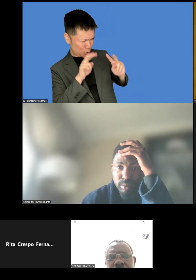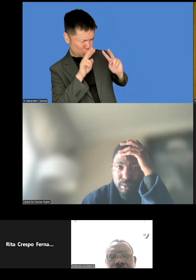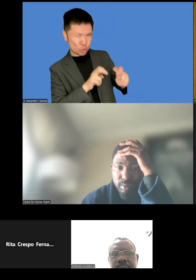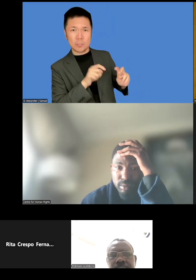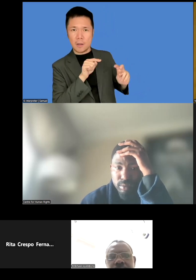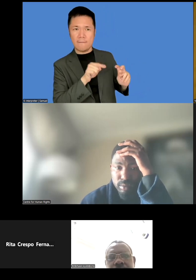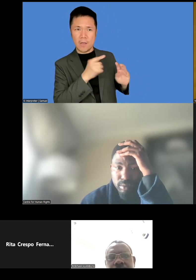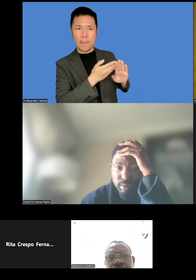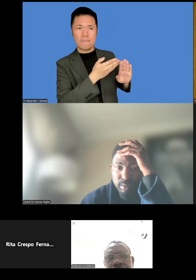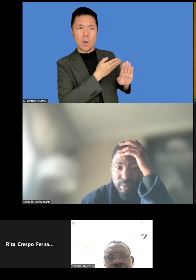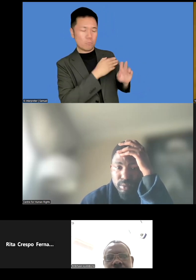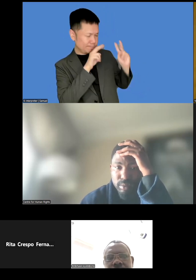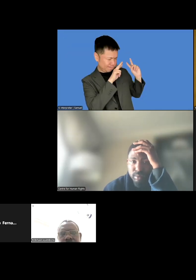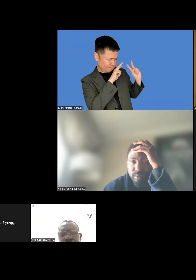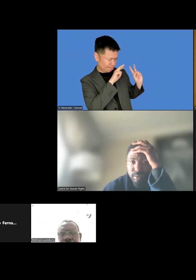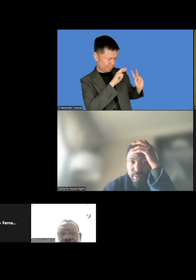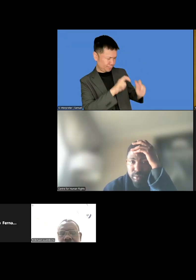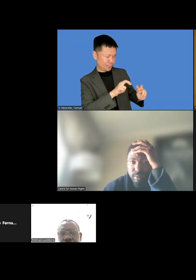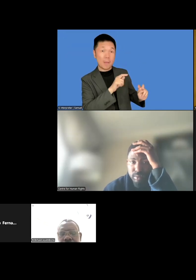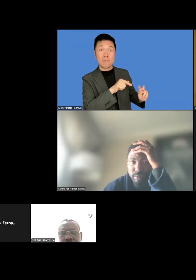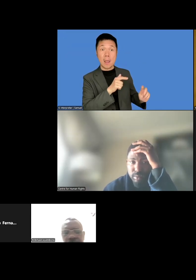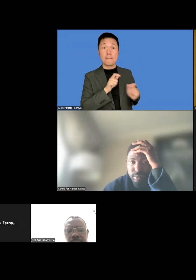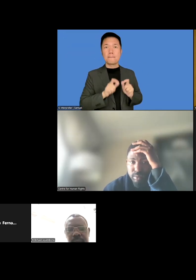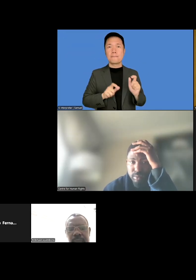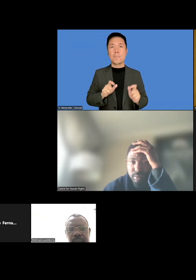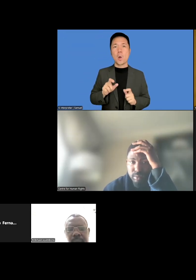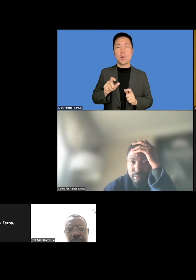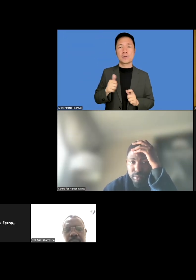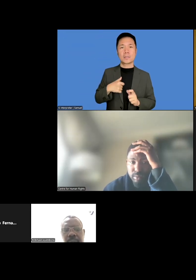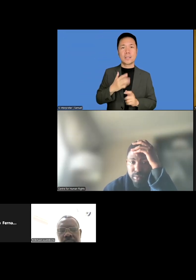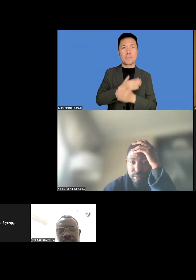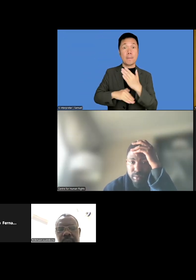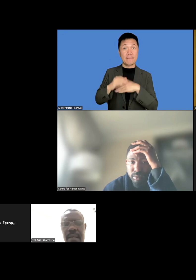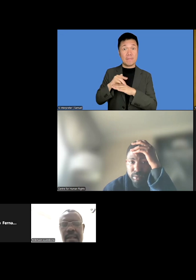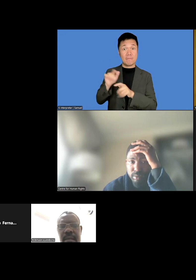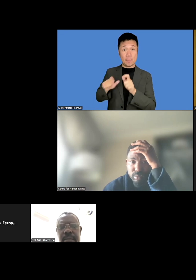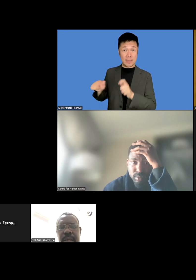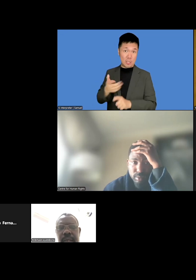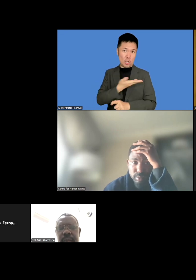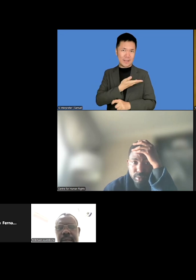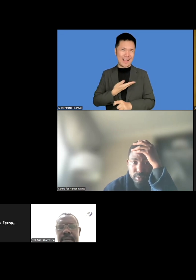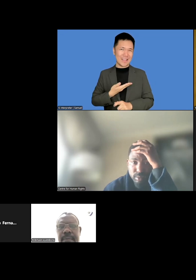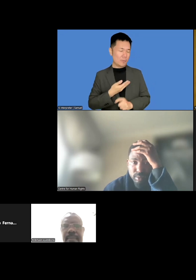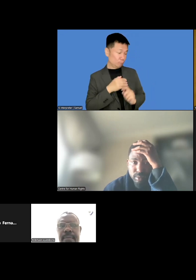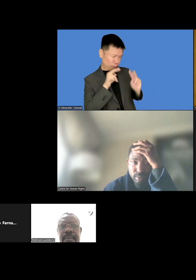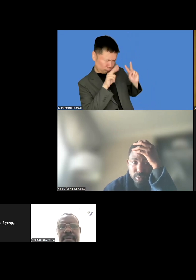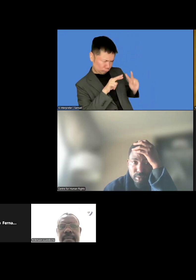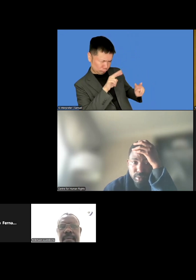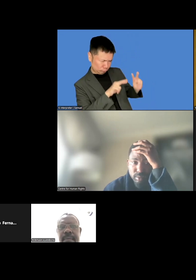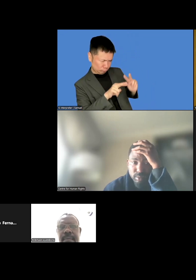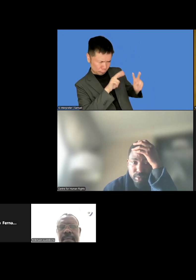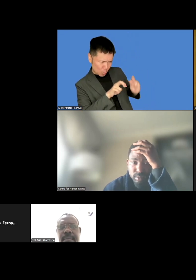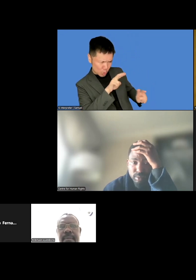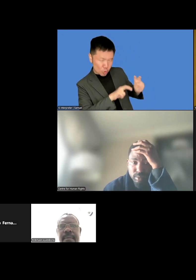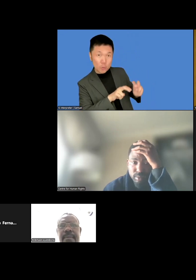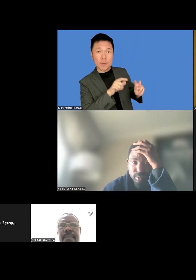by persons with disabilities from the Gaza Strip. That emancipatory research